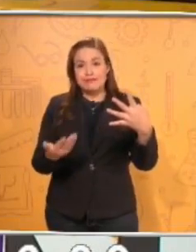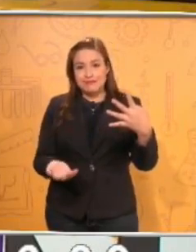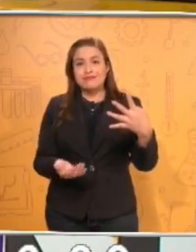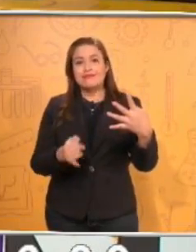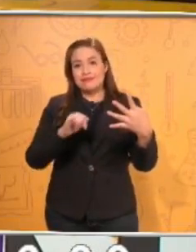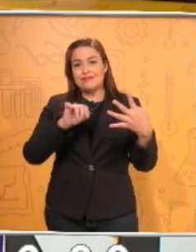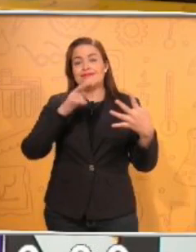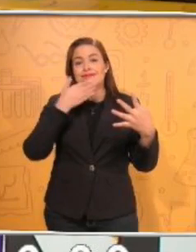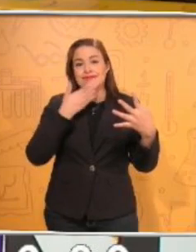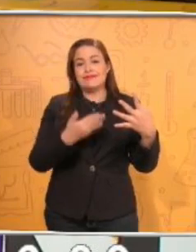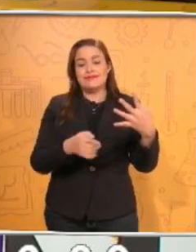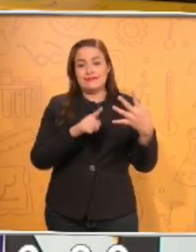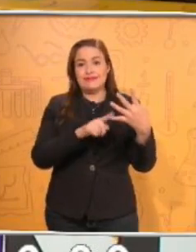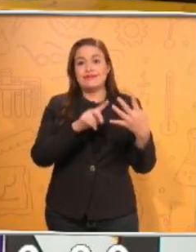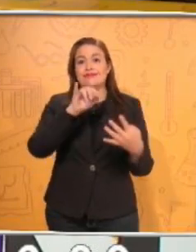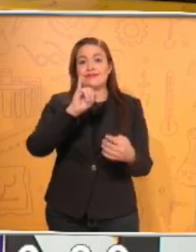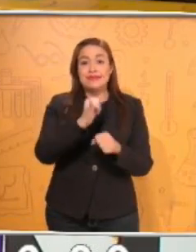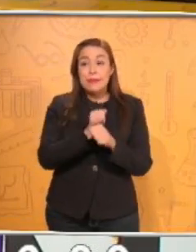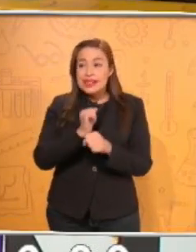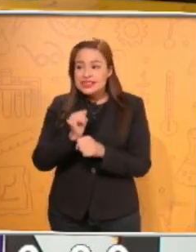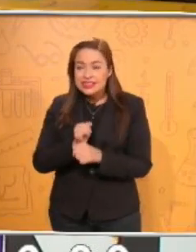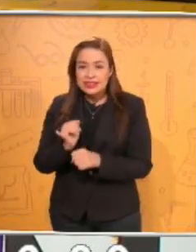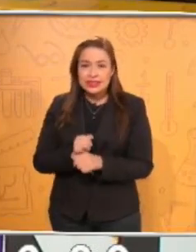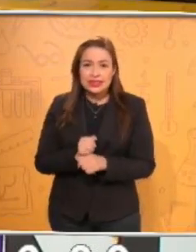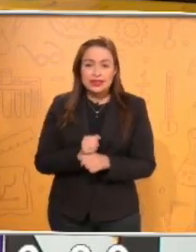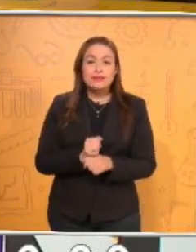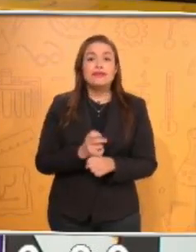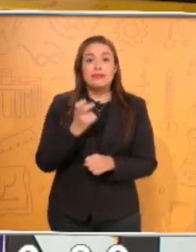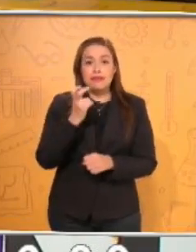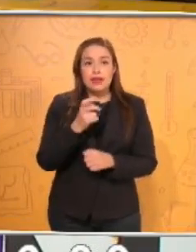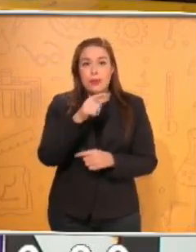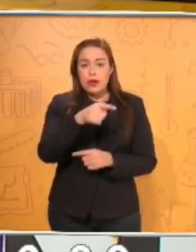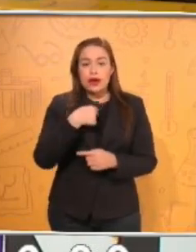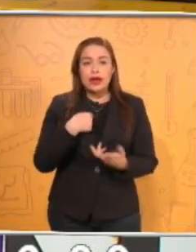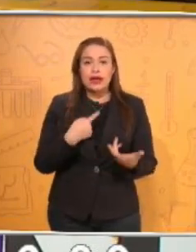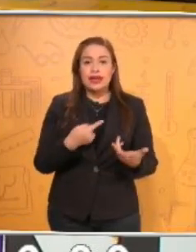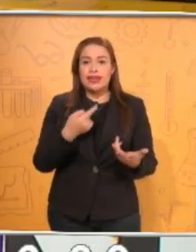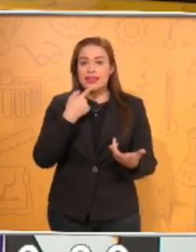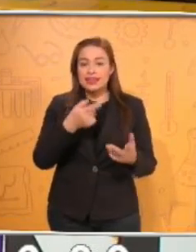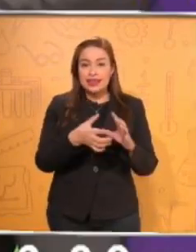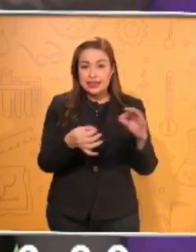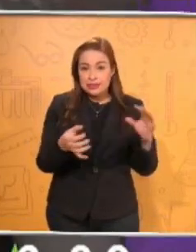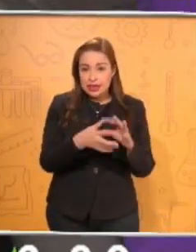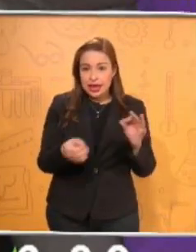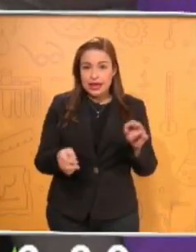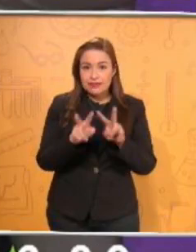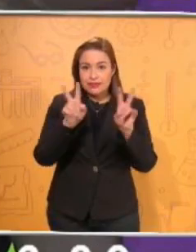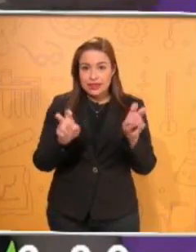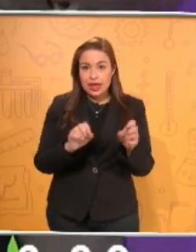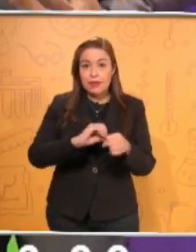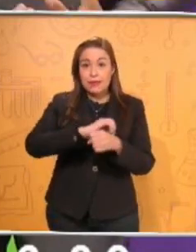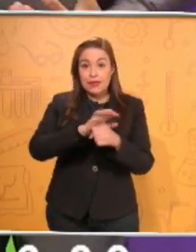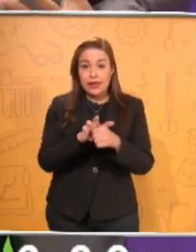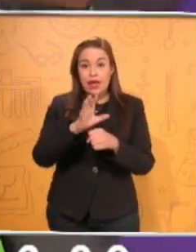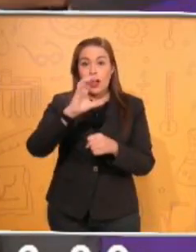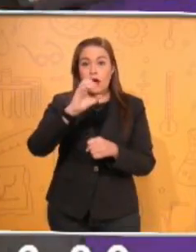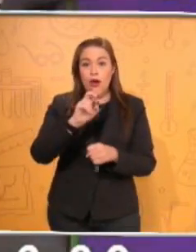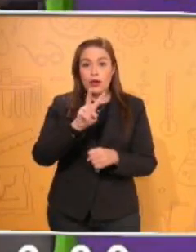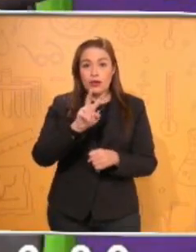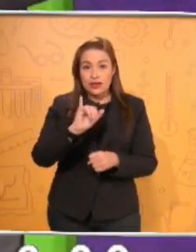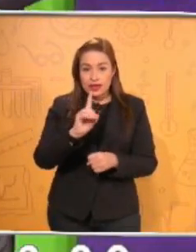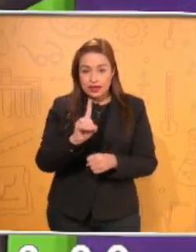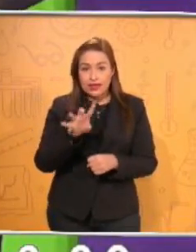Investigated. That's why she created the COVID-19, okay, for us,